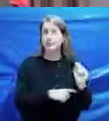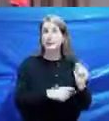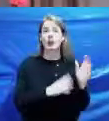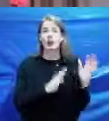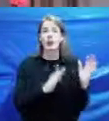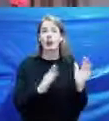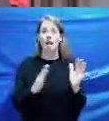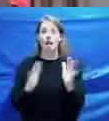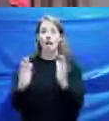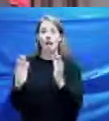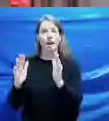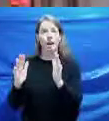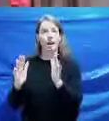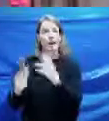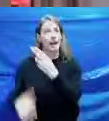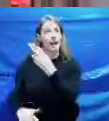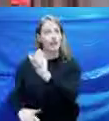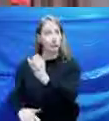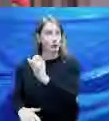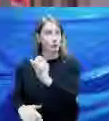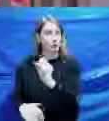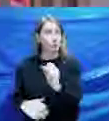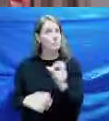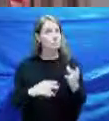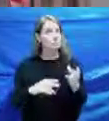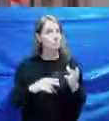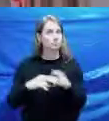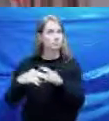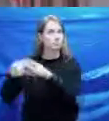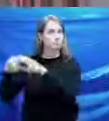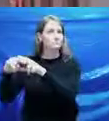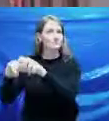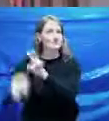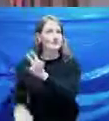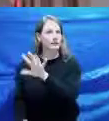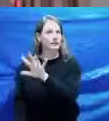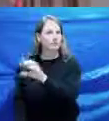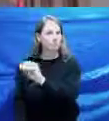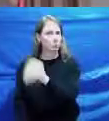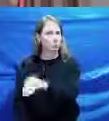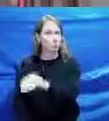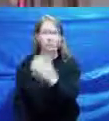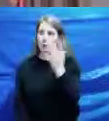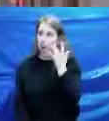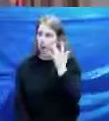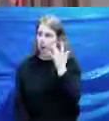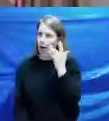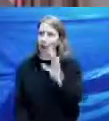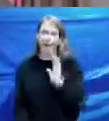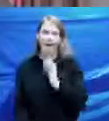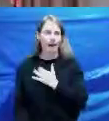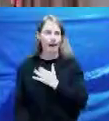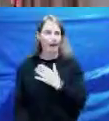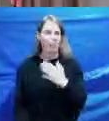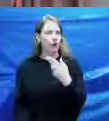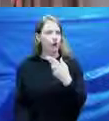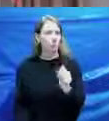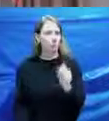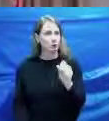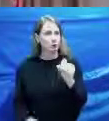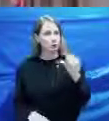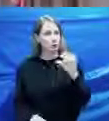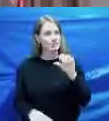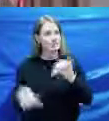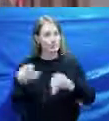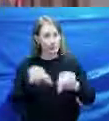75% informational text. And that's because it's part of the work of our science teachers and our history social studies teachers that we are, in fact,